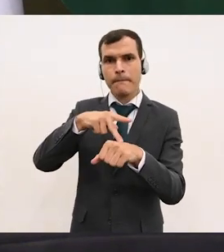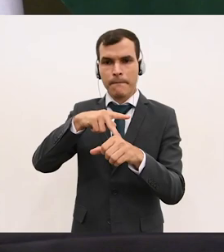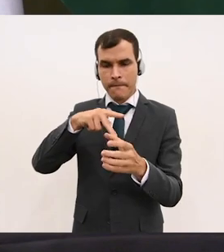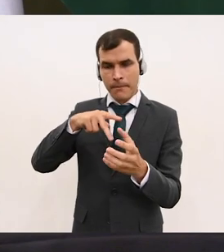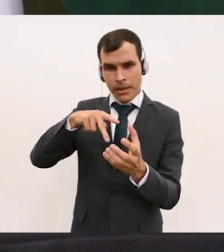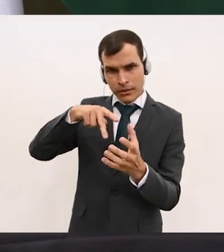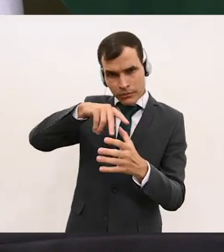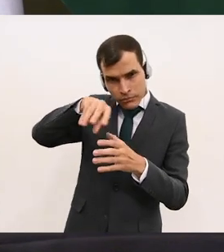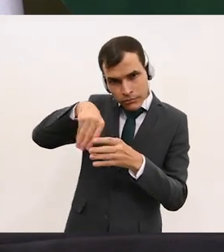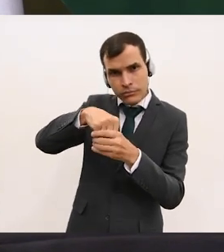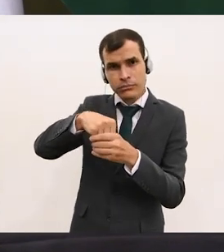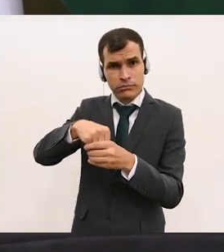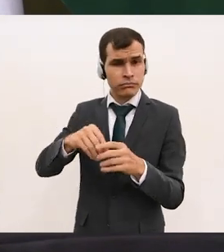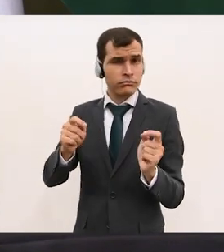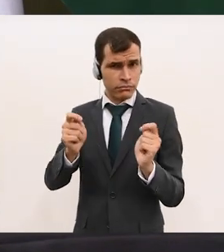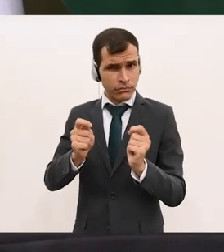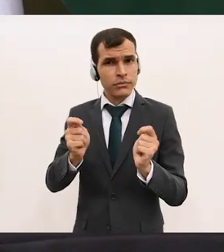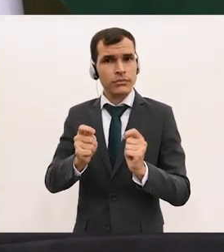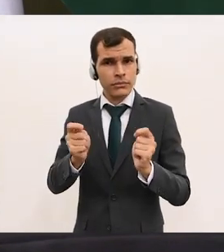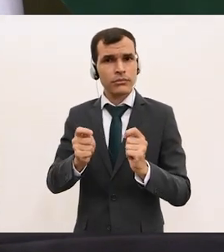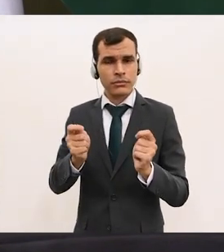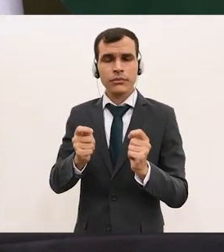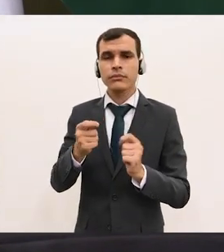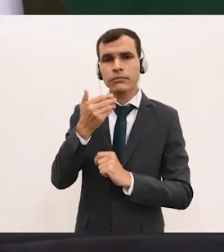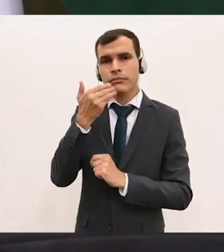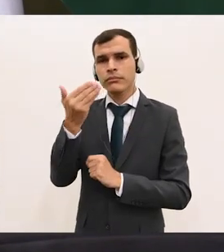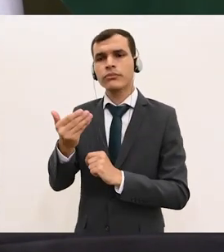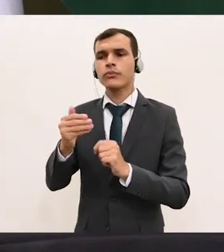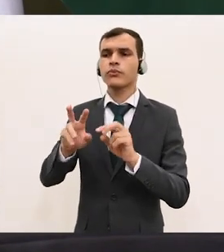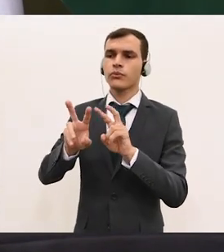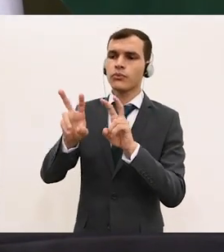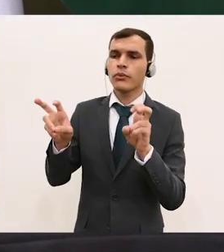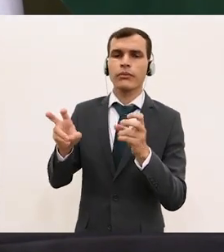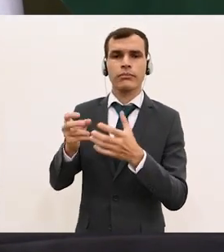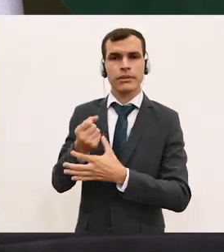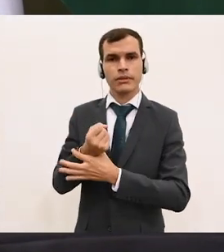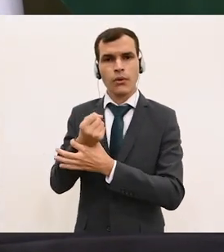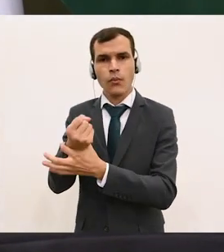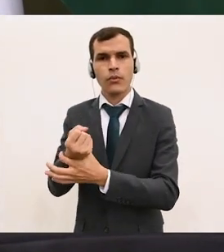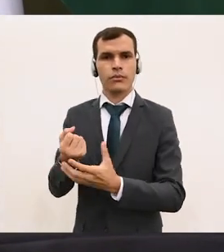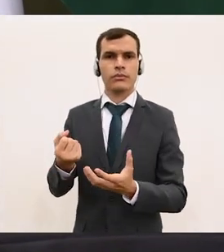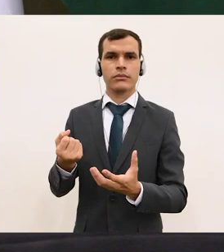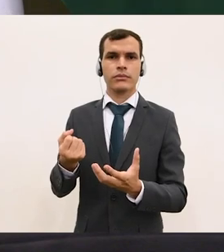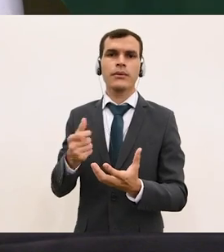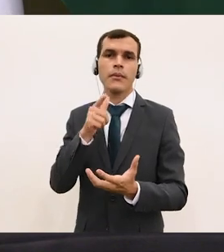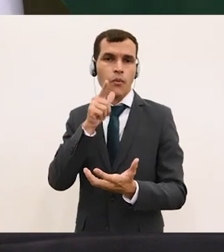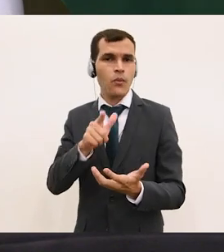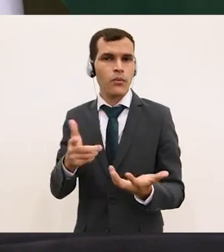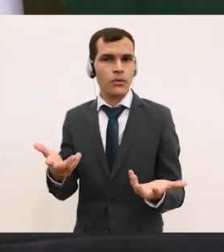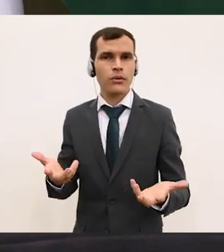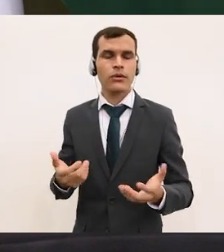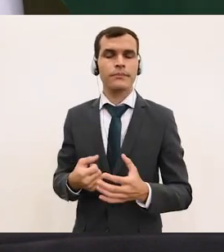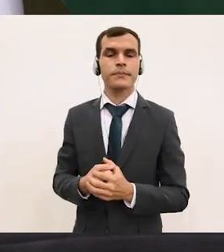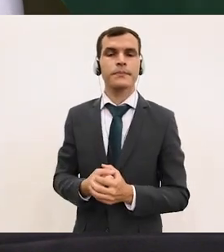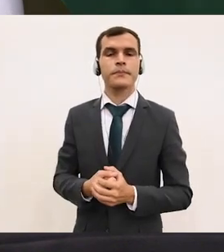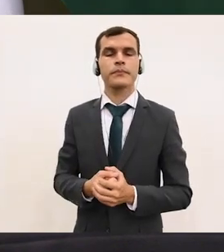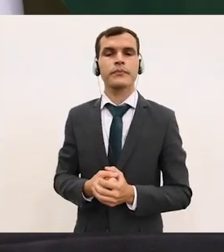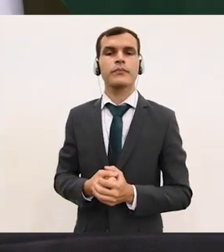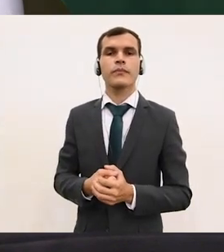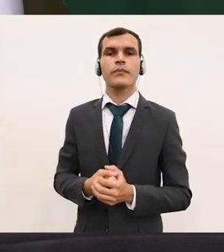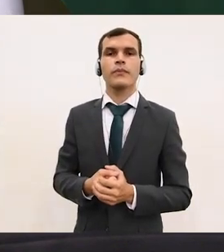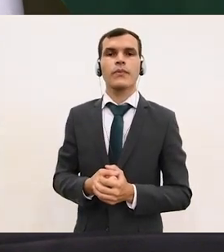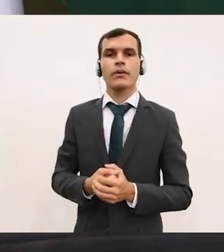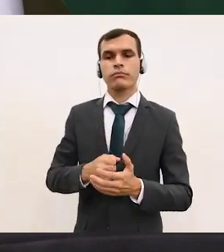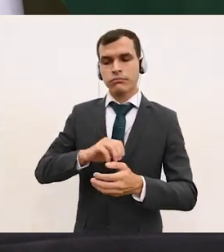reasons to carry out some of the measures that they want to